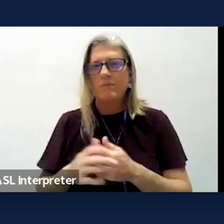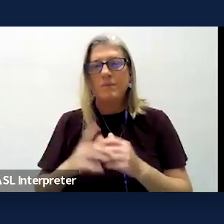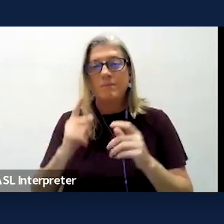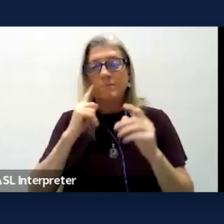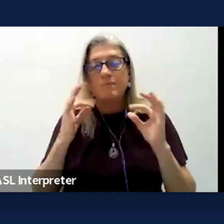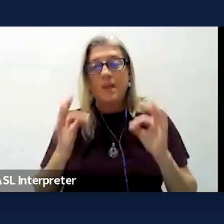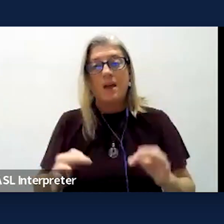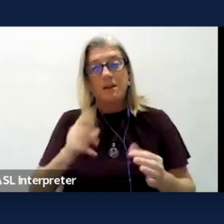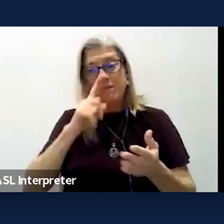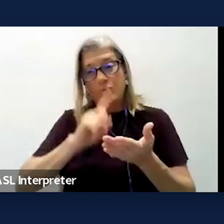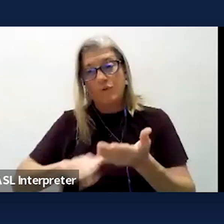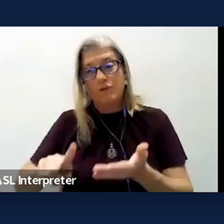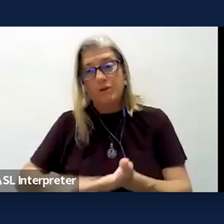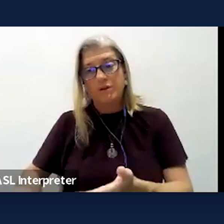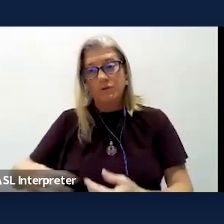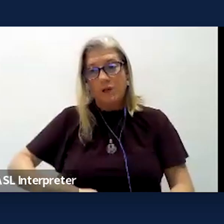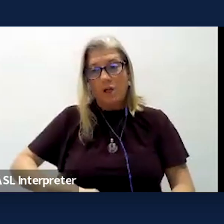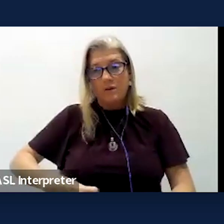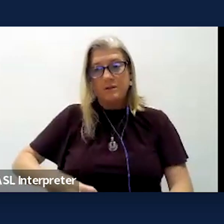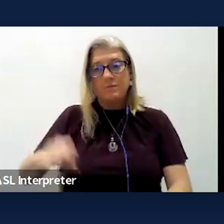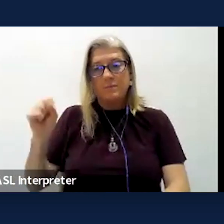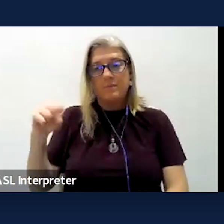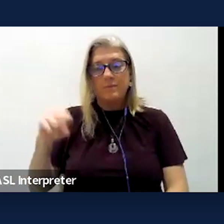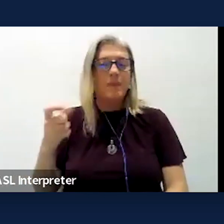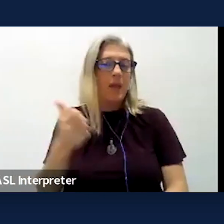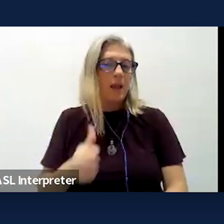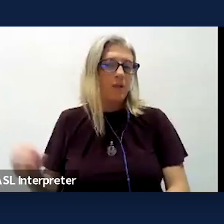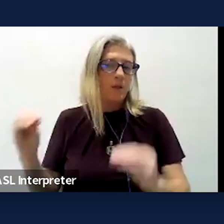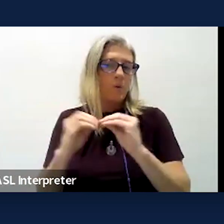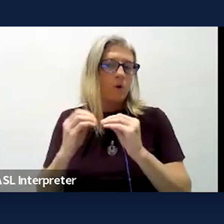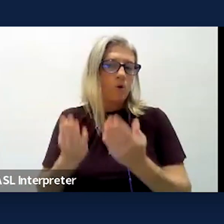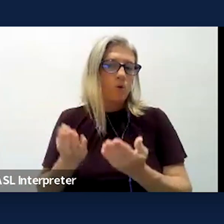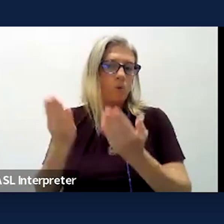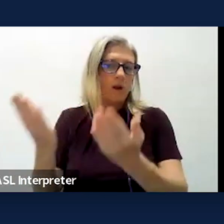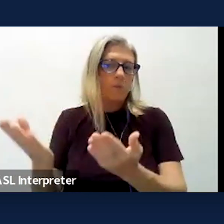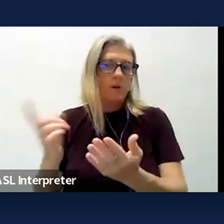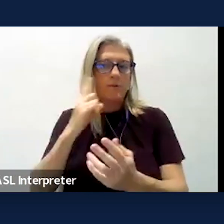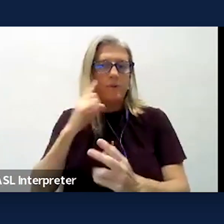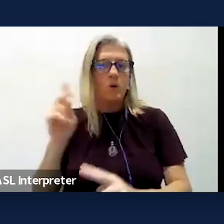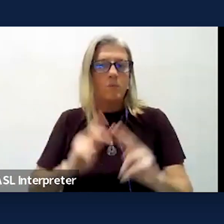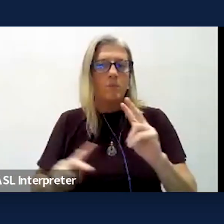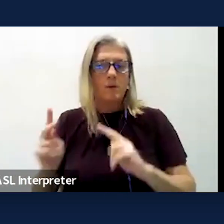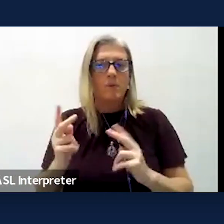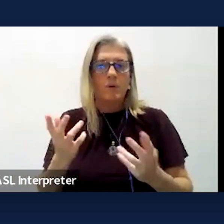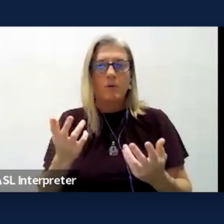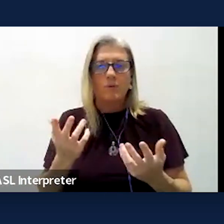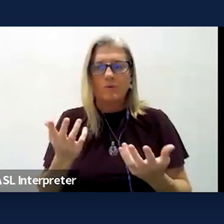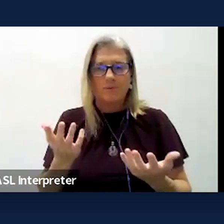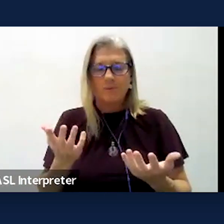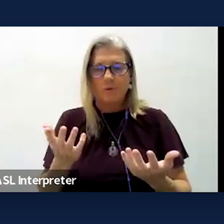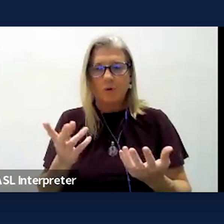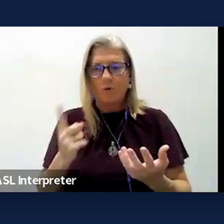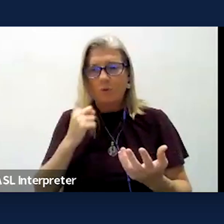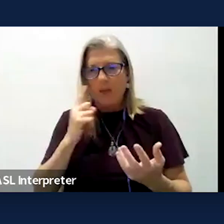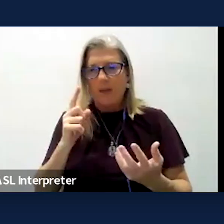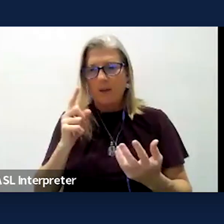look into it, getting it. Is there anything else you would recommend for folks, or you think folks should